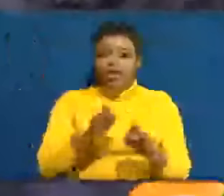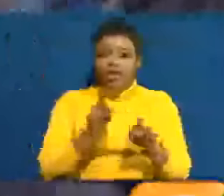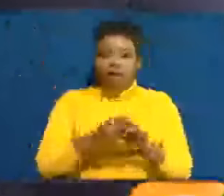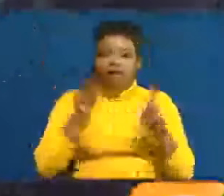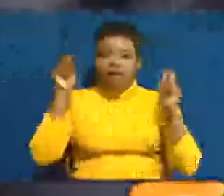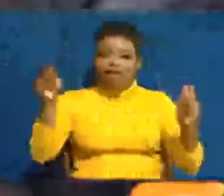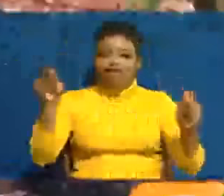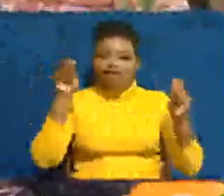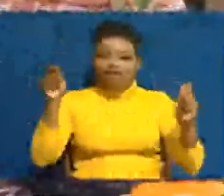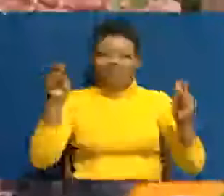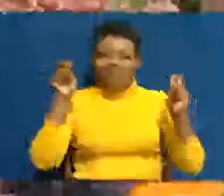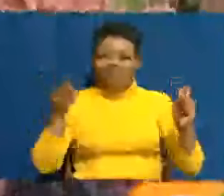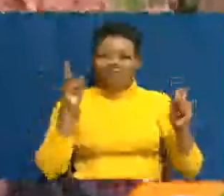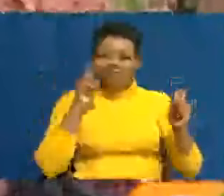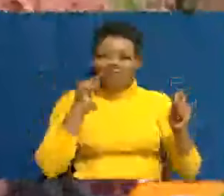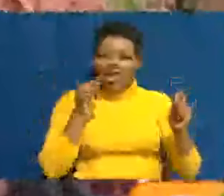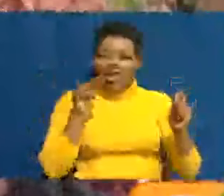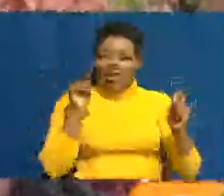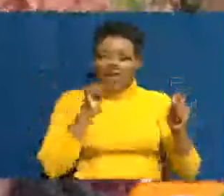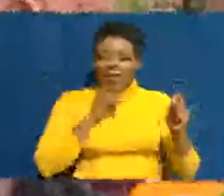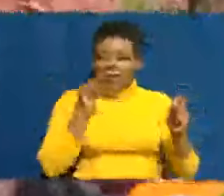are revolutionary.